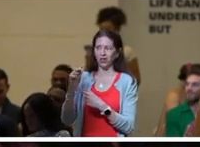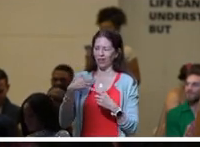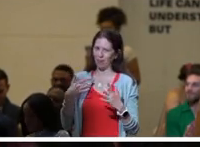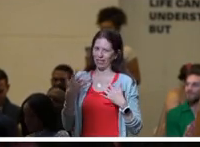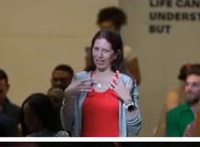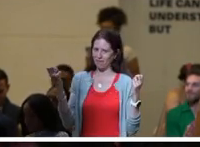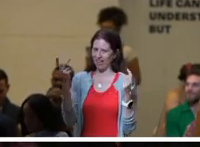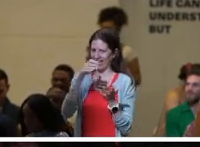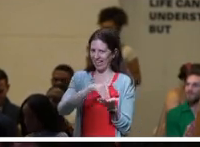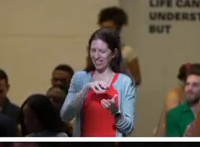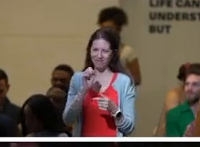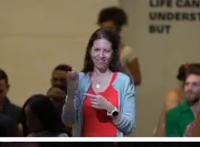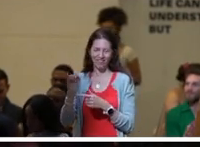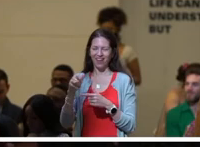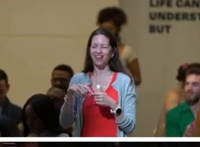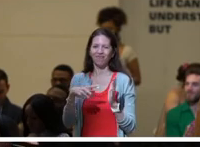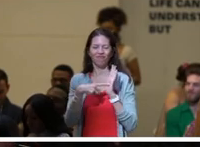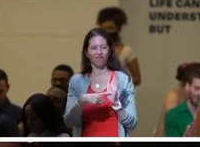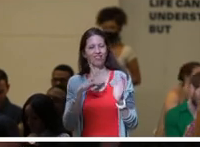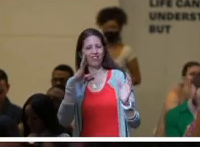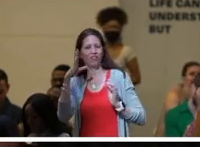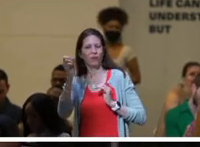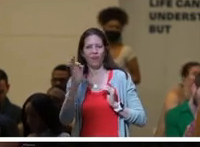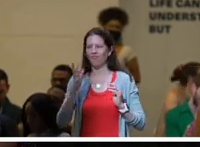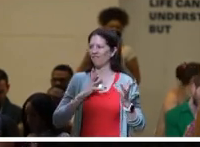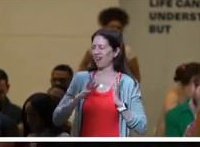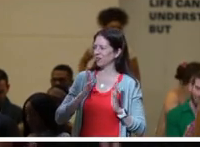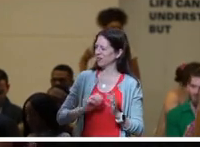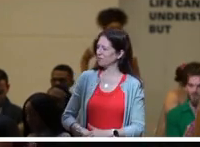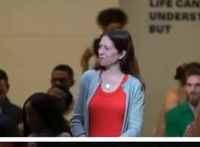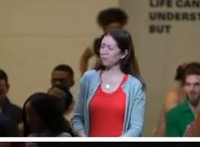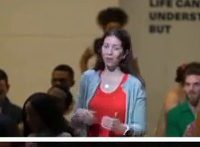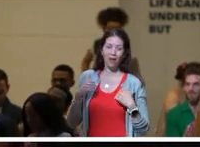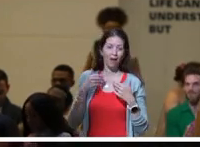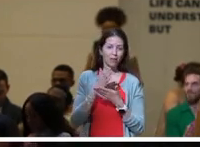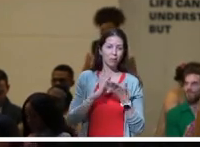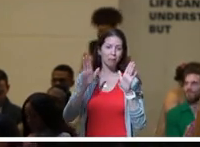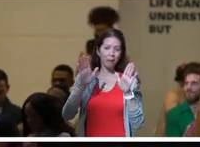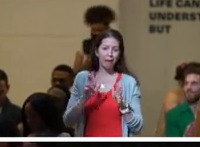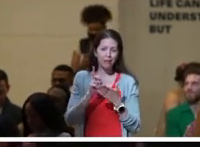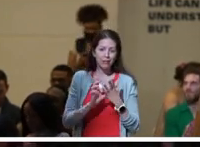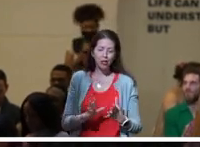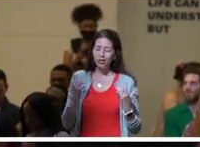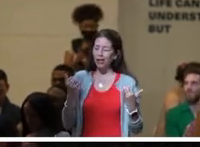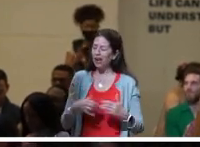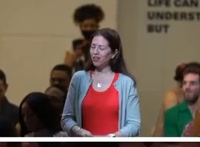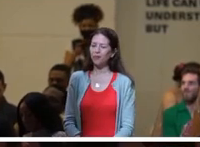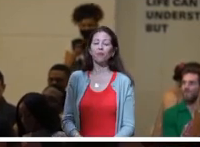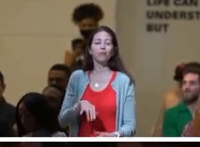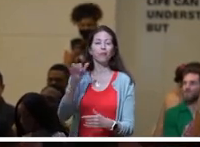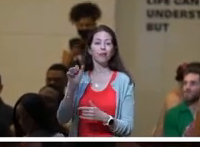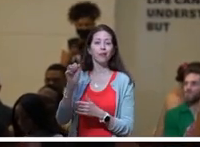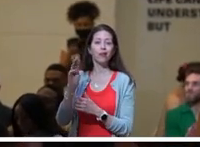another Smithsonian, bringing you guys the future of fashion. We have some amazing designers here. One of them, Yasuyuki Ishii, has